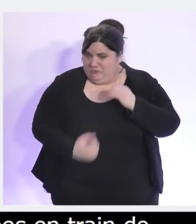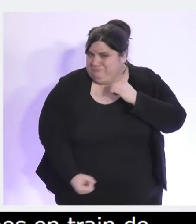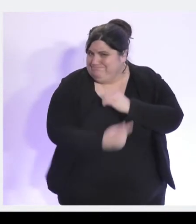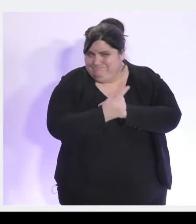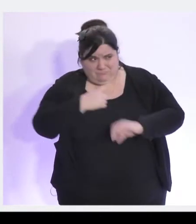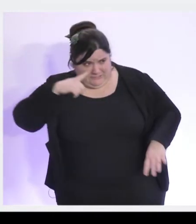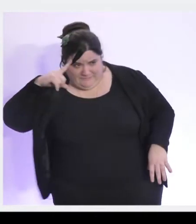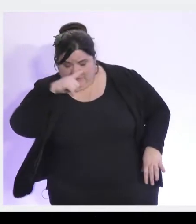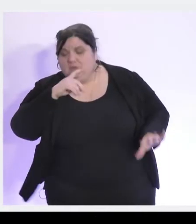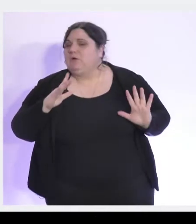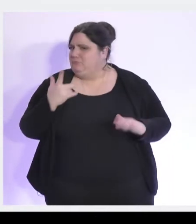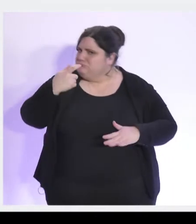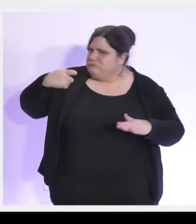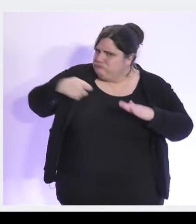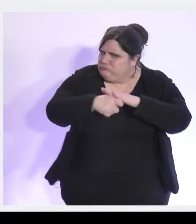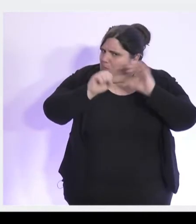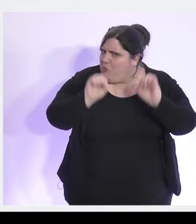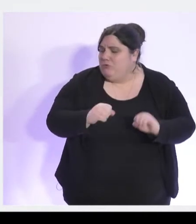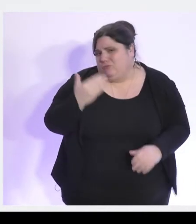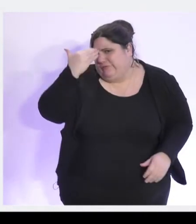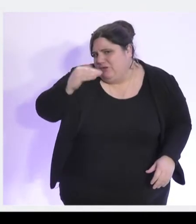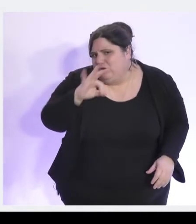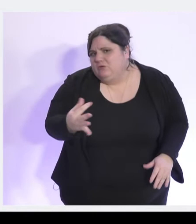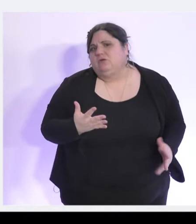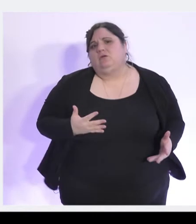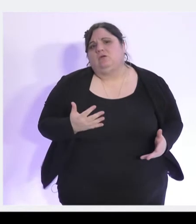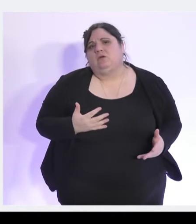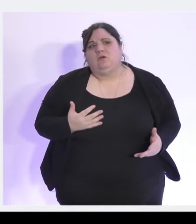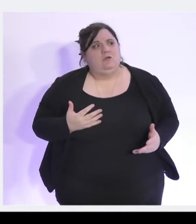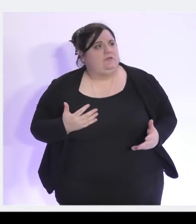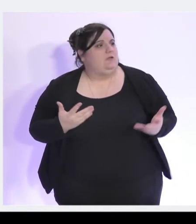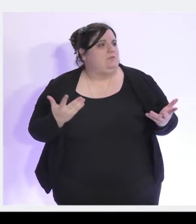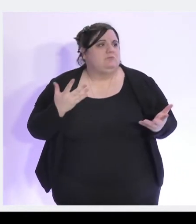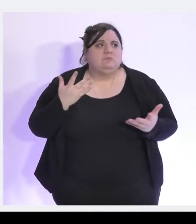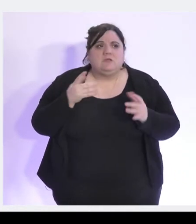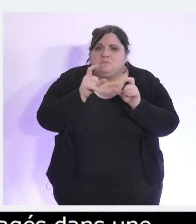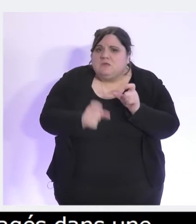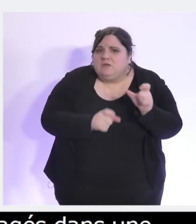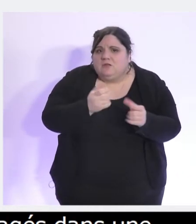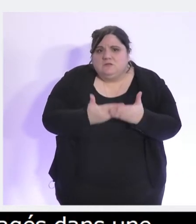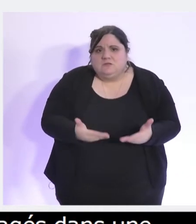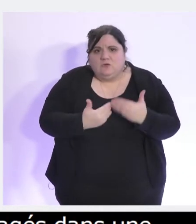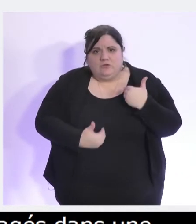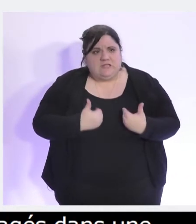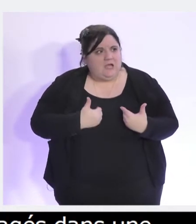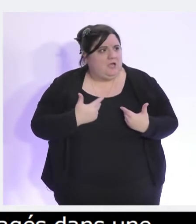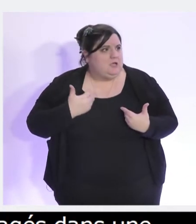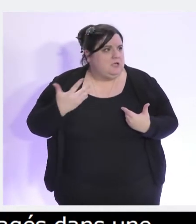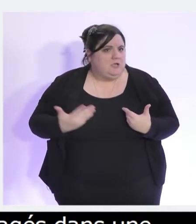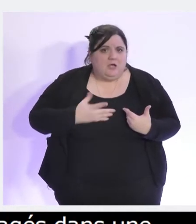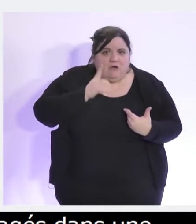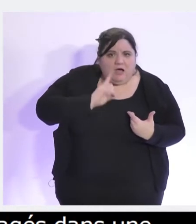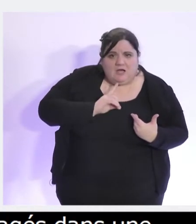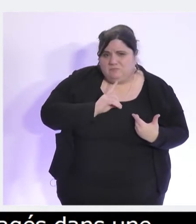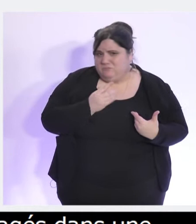situations whereby people with disabilities, women, children, minorities